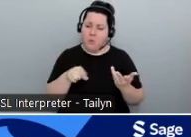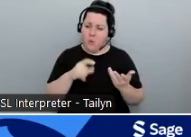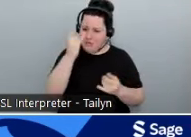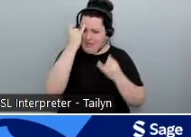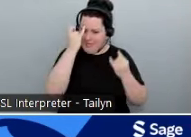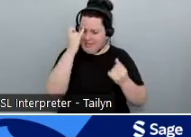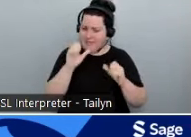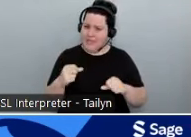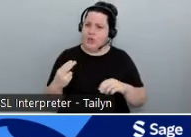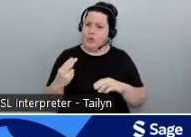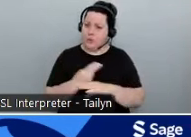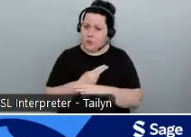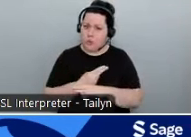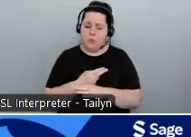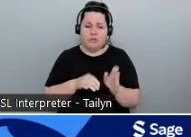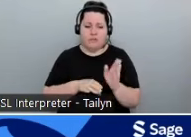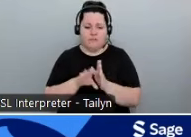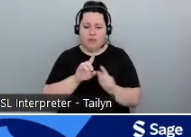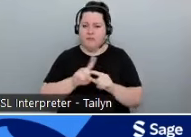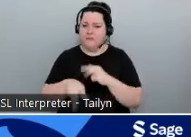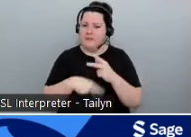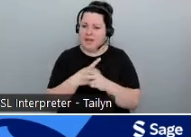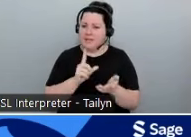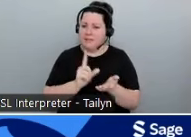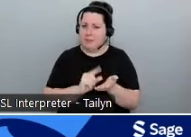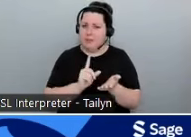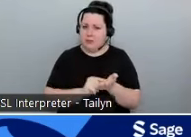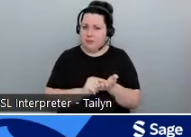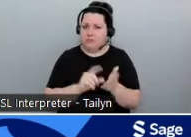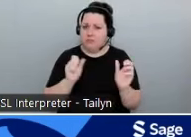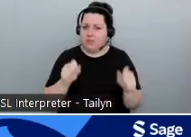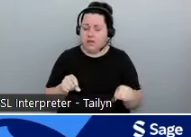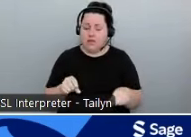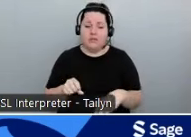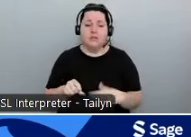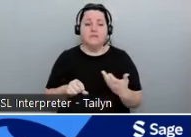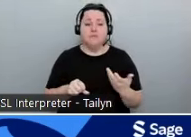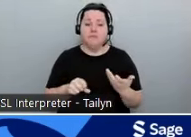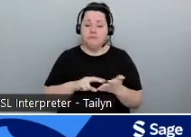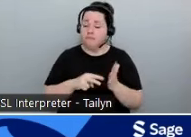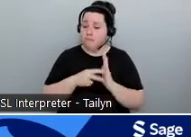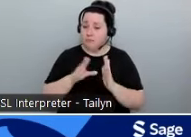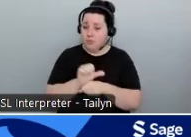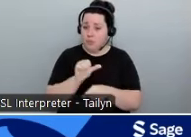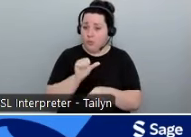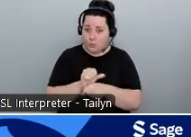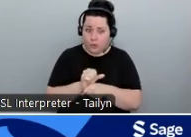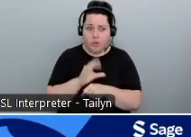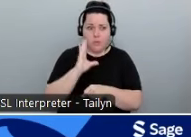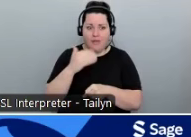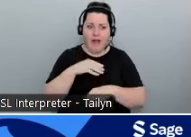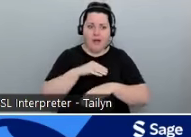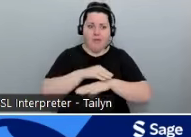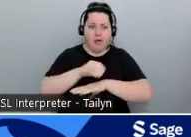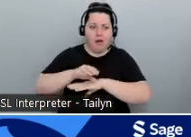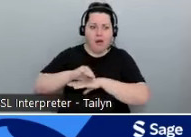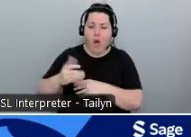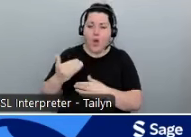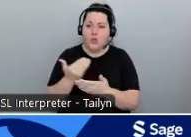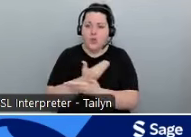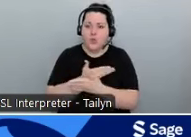and writings to develop different types of publications, extending the impact of your work in new and meaningful ways.